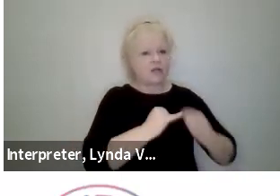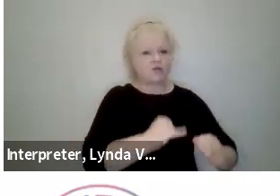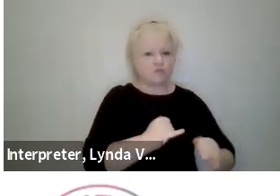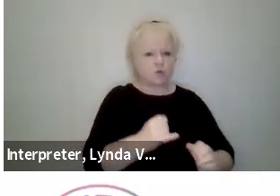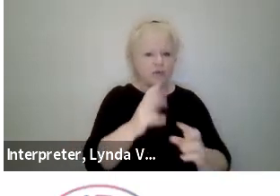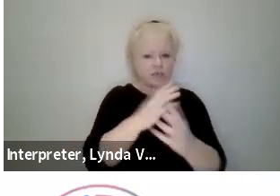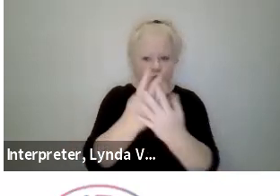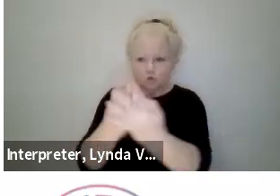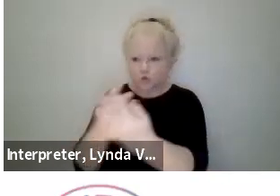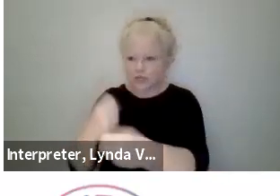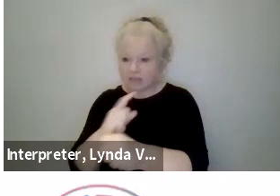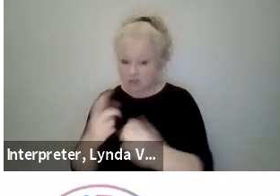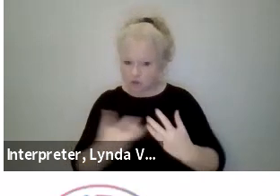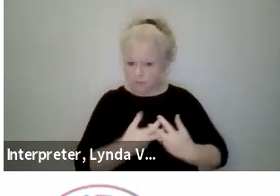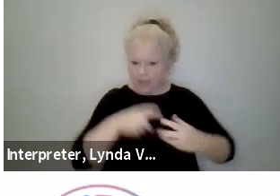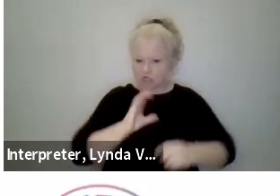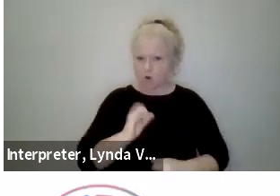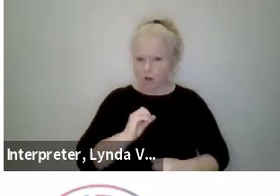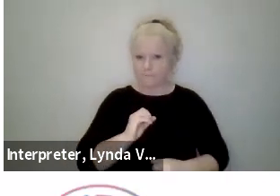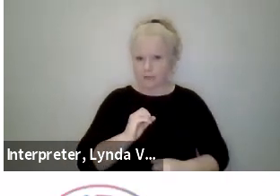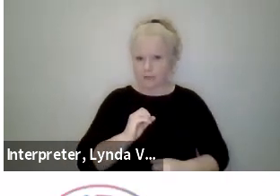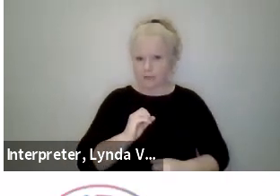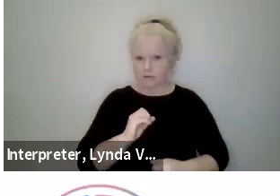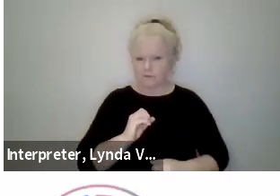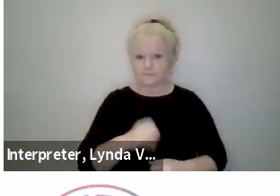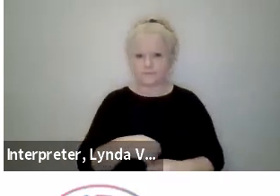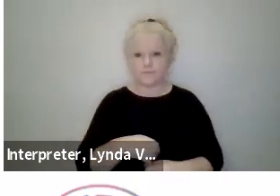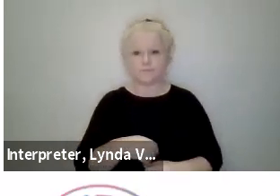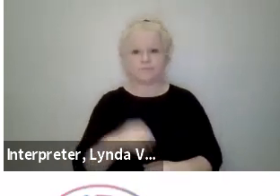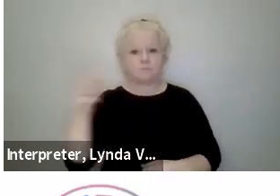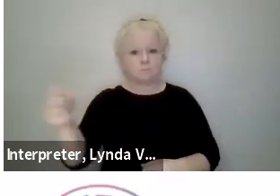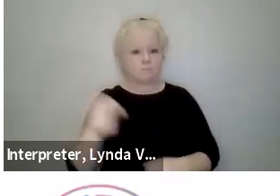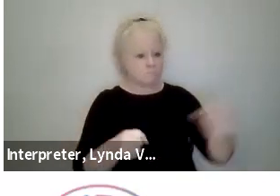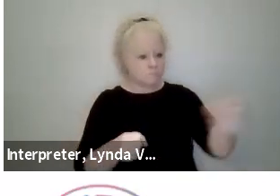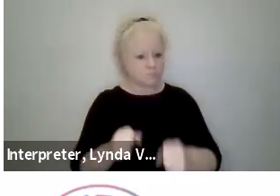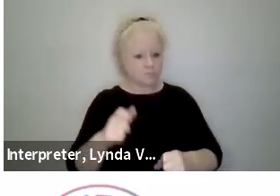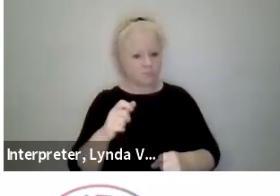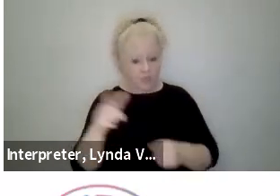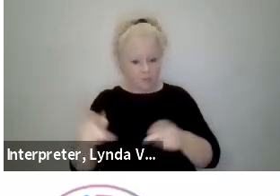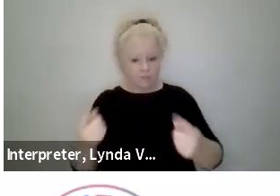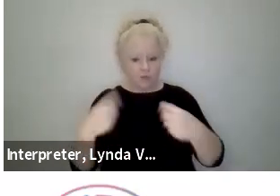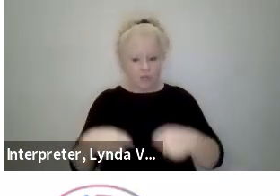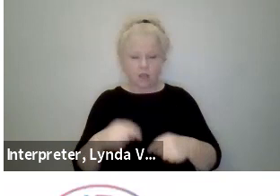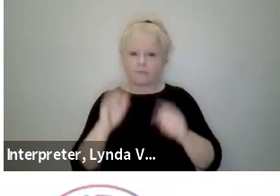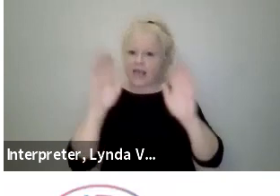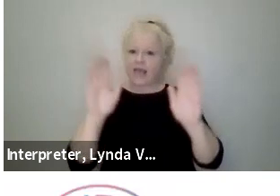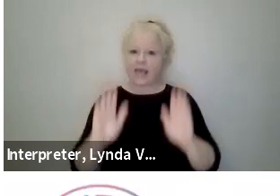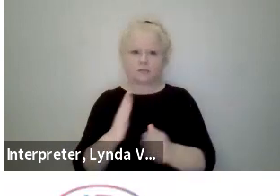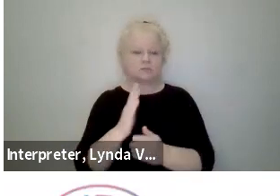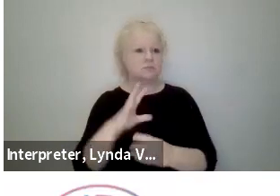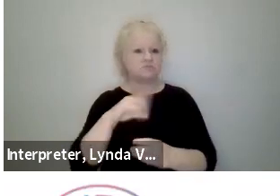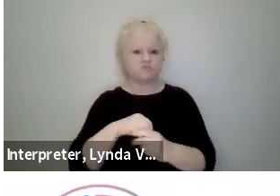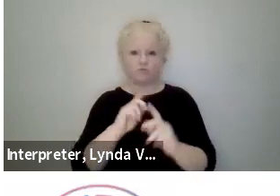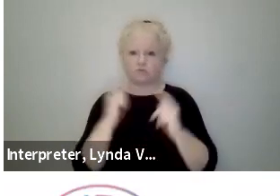then onboarding them eventually. The individuals we received from them have always, you know, been excellent parts of the team. They've